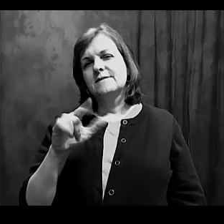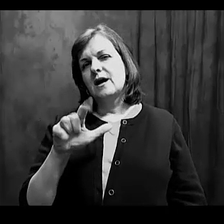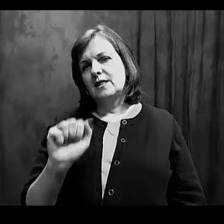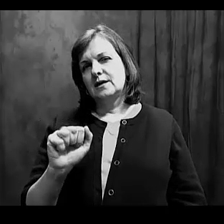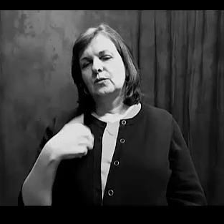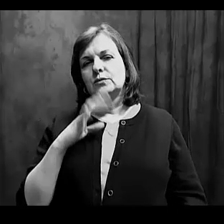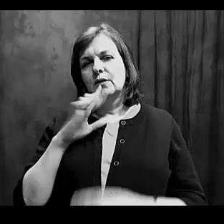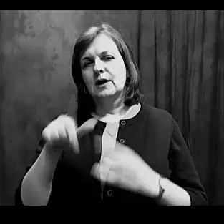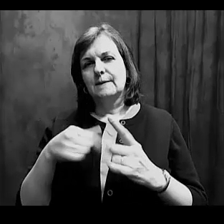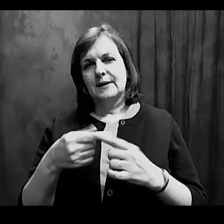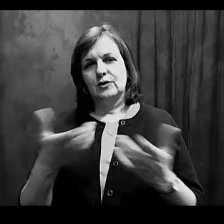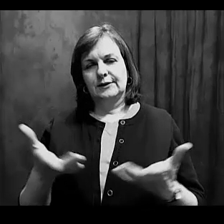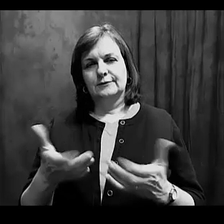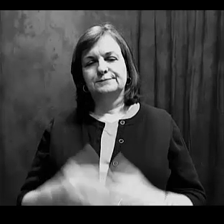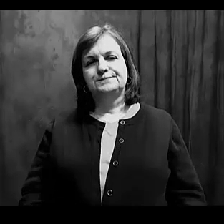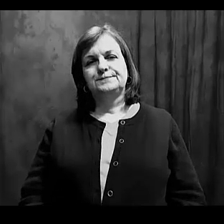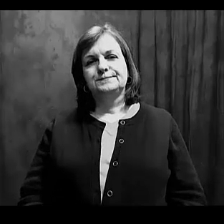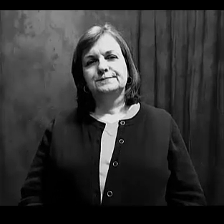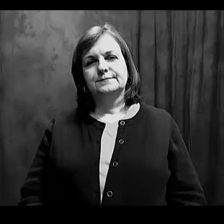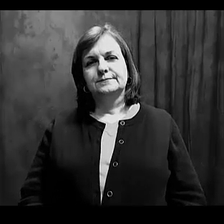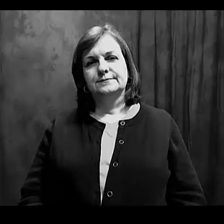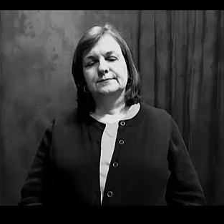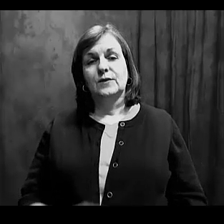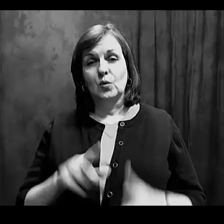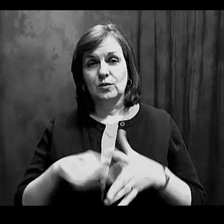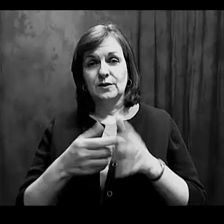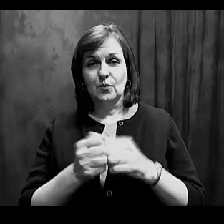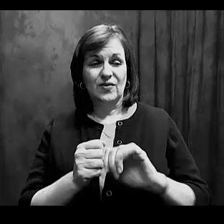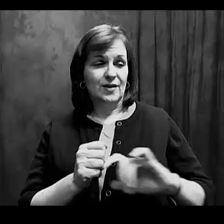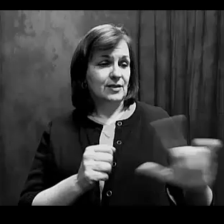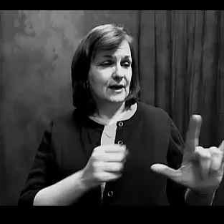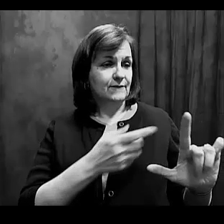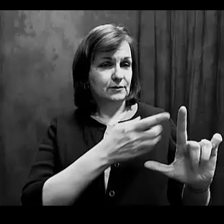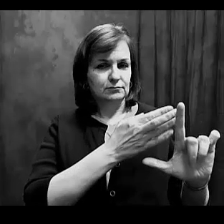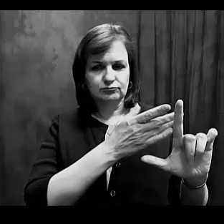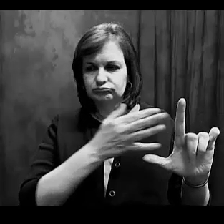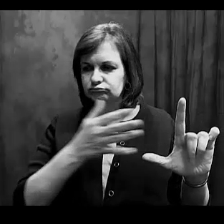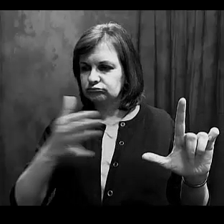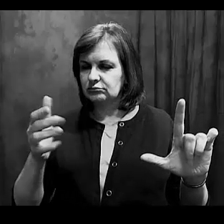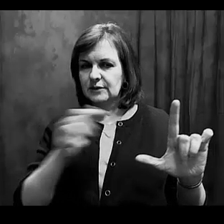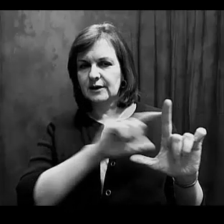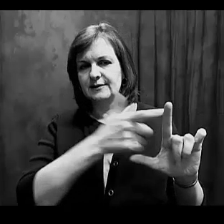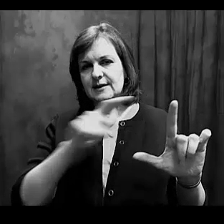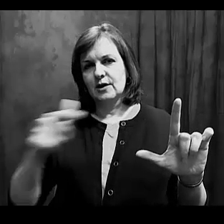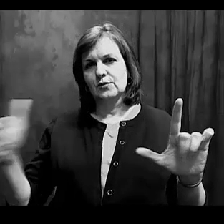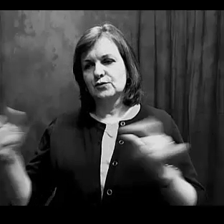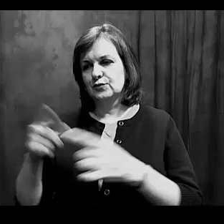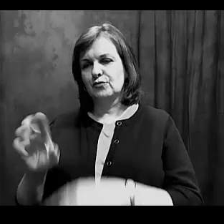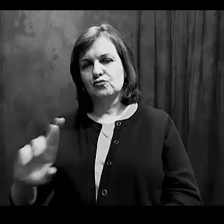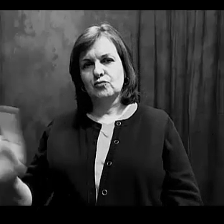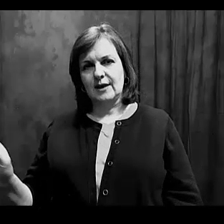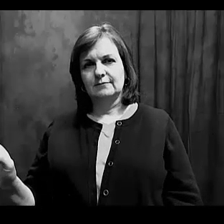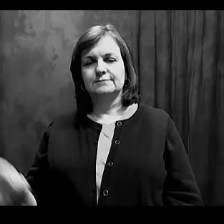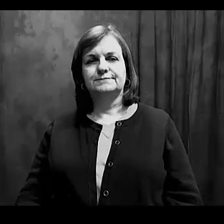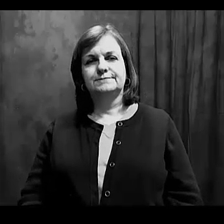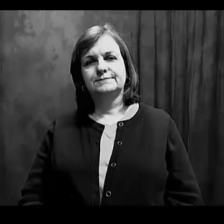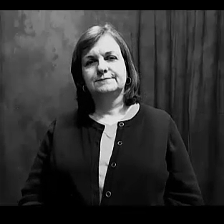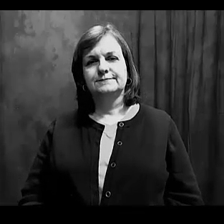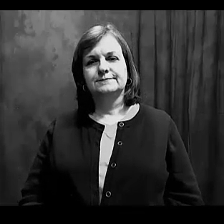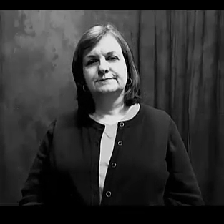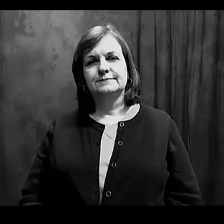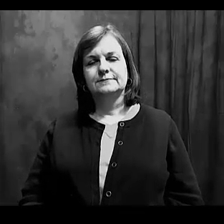on in our discussions. And we'll actually start at the left and pretty much march our way through to the right side of